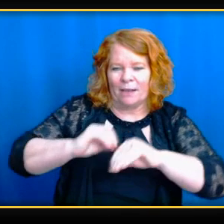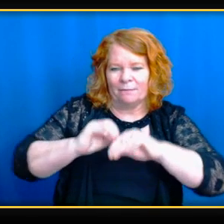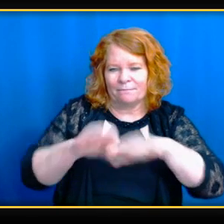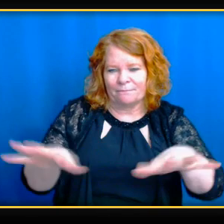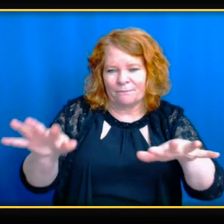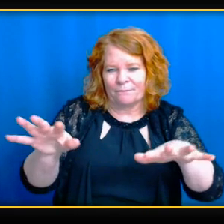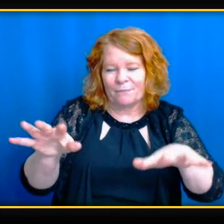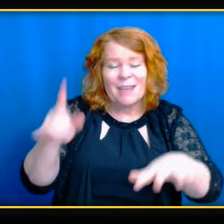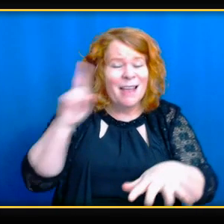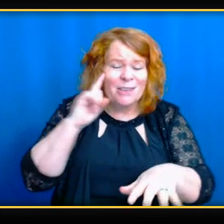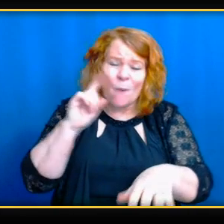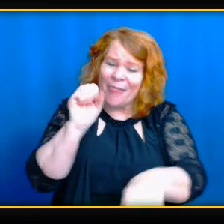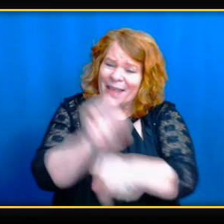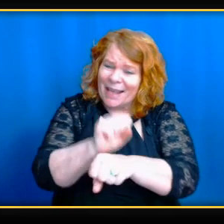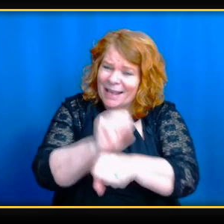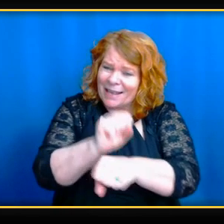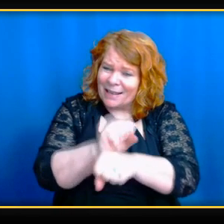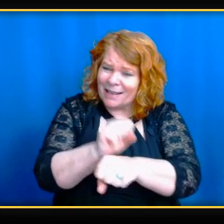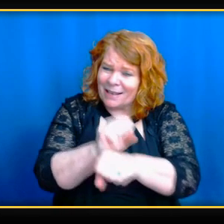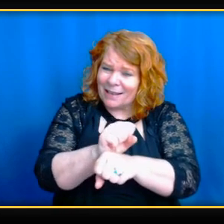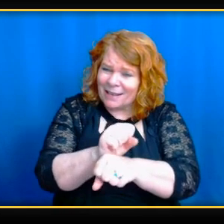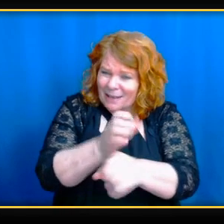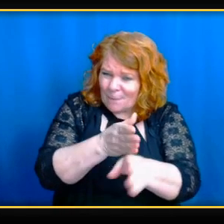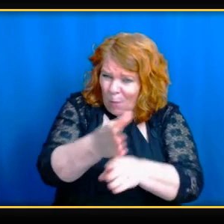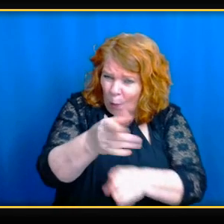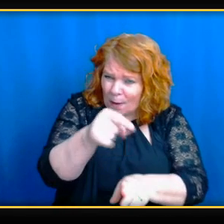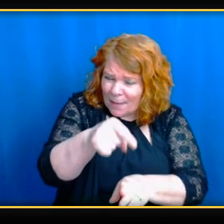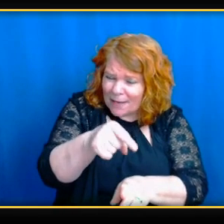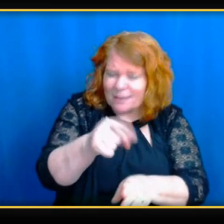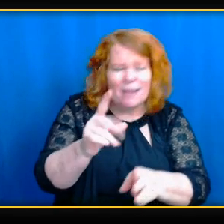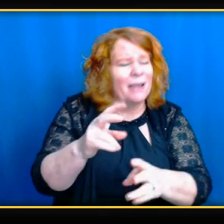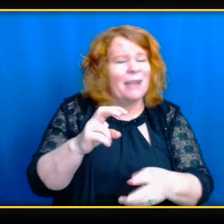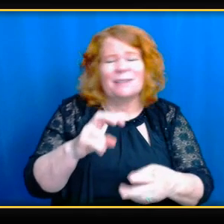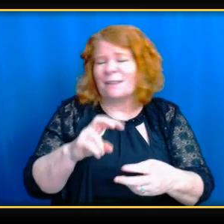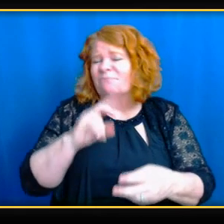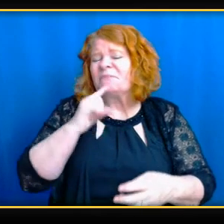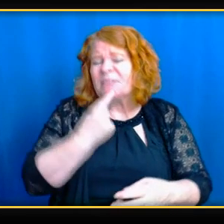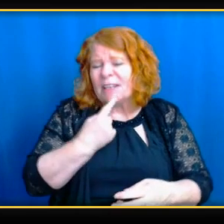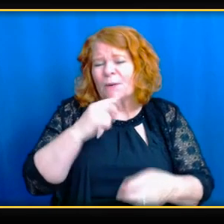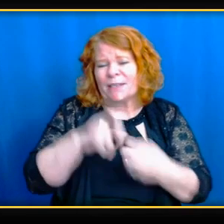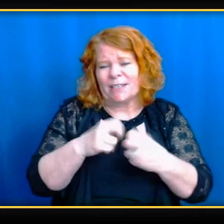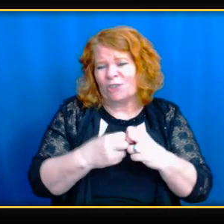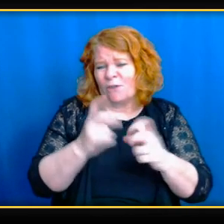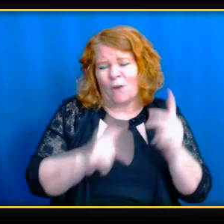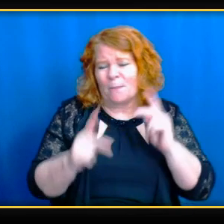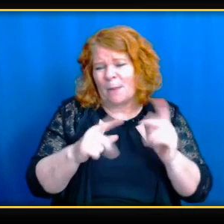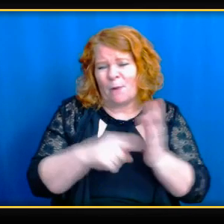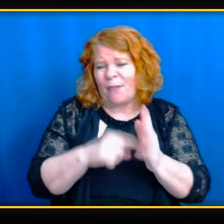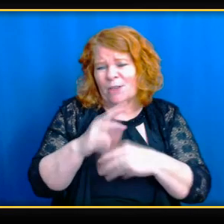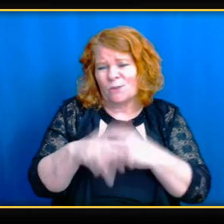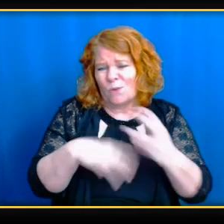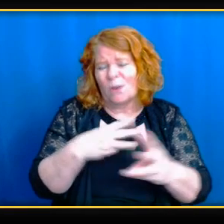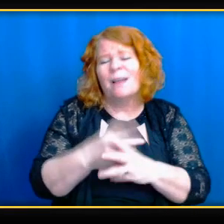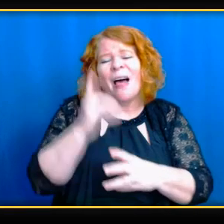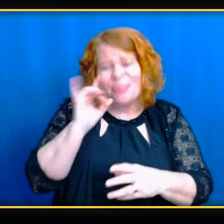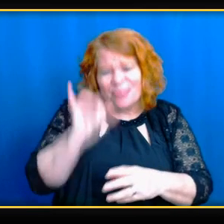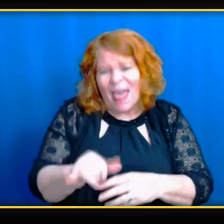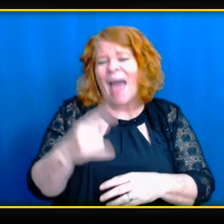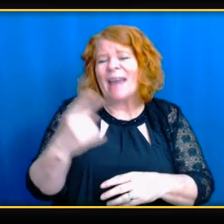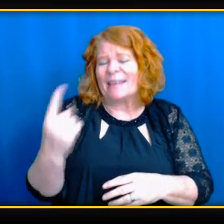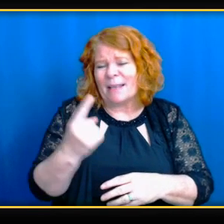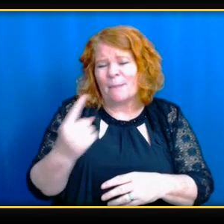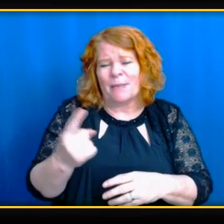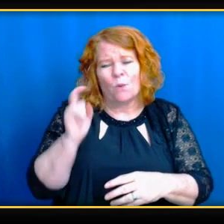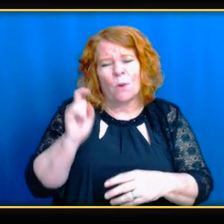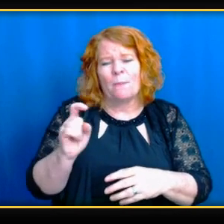incredibly important issue for all people in this country and around the world, is really something that must be continually